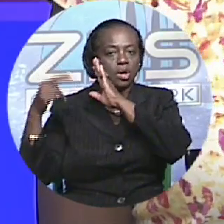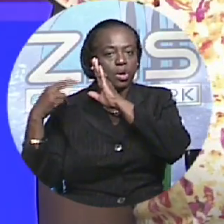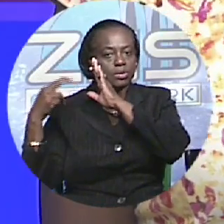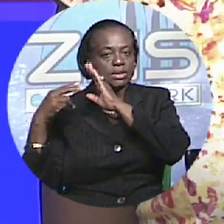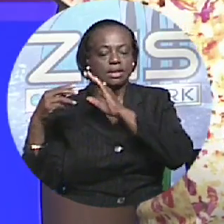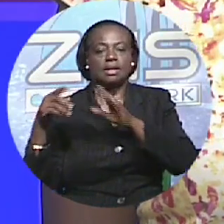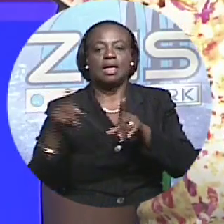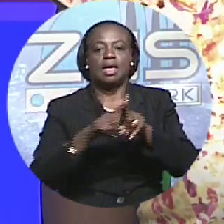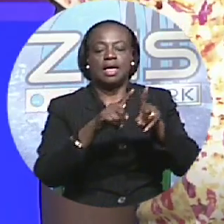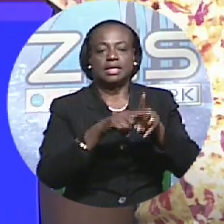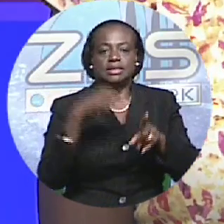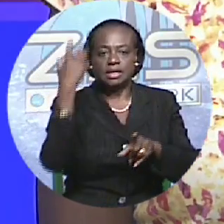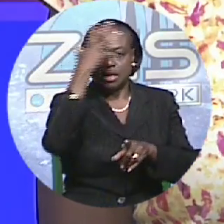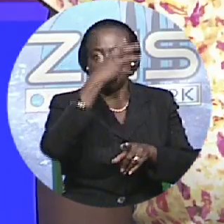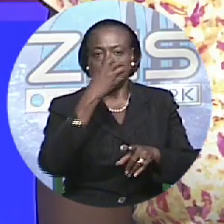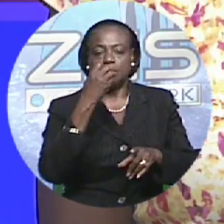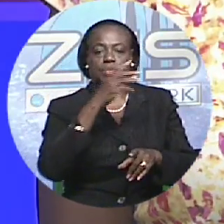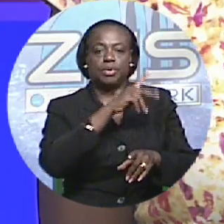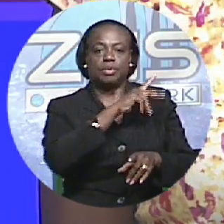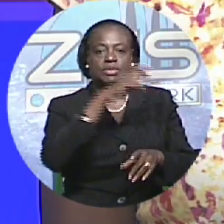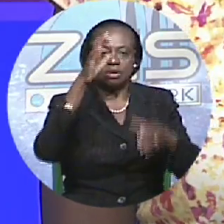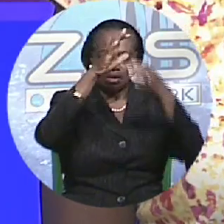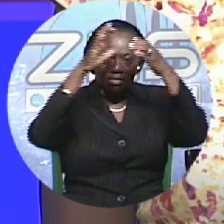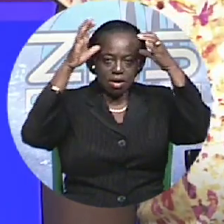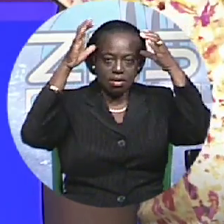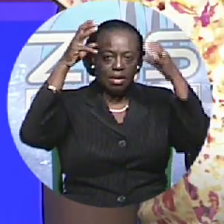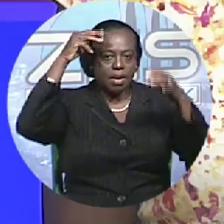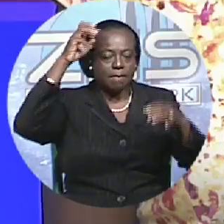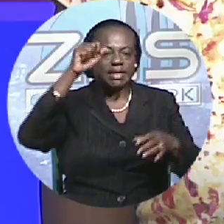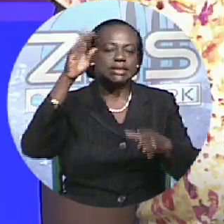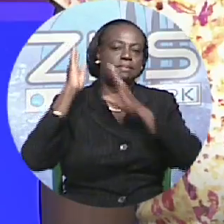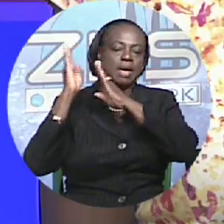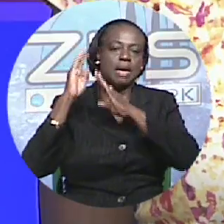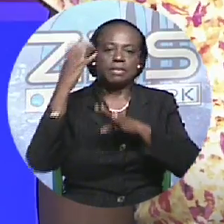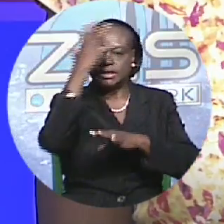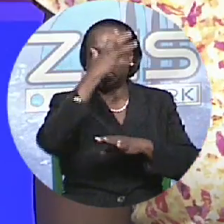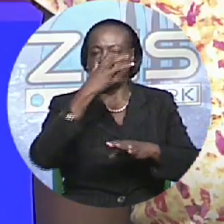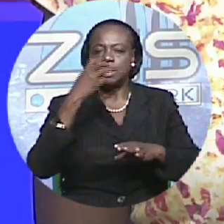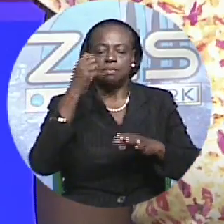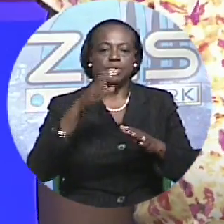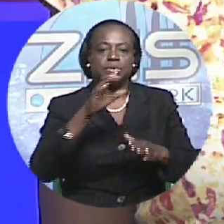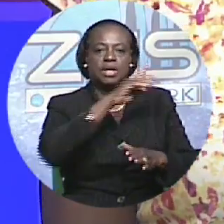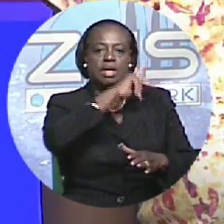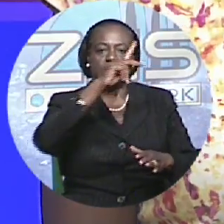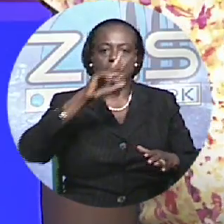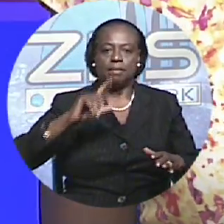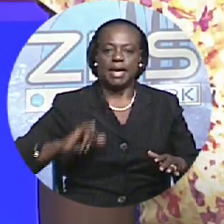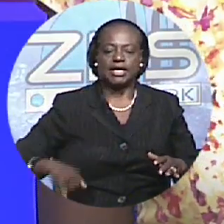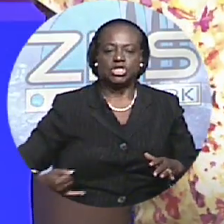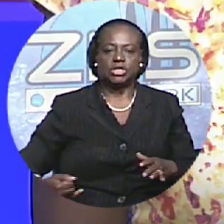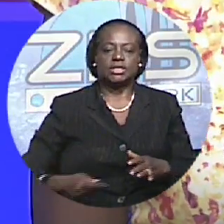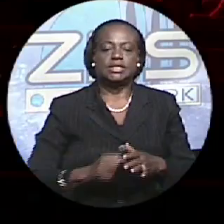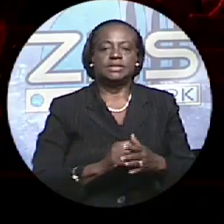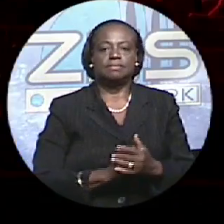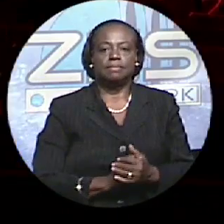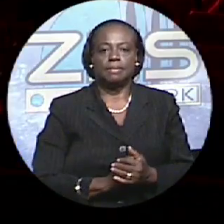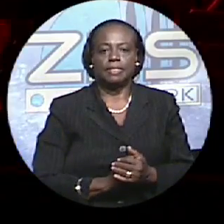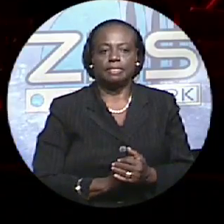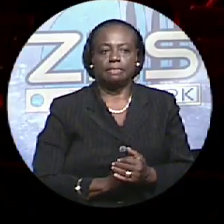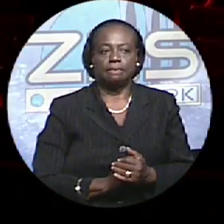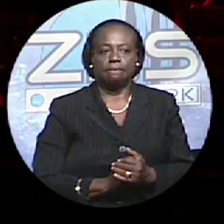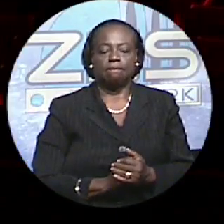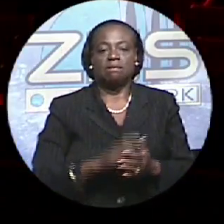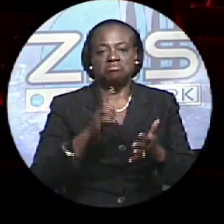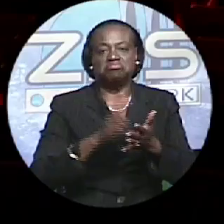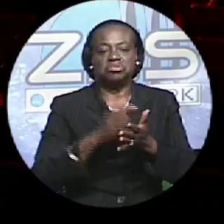reign after being crowned in the 2015 Miss Bahamas beauty pageant. We get that story tonight from Clint Watson. Call it a double header